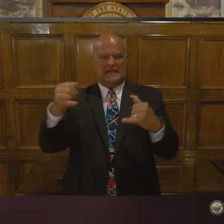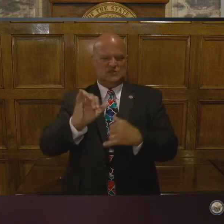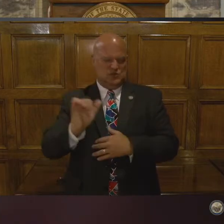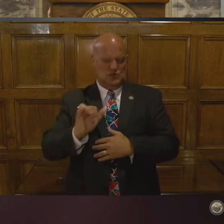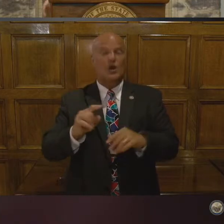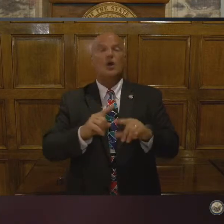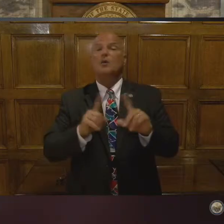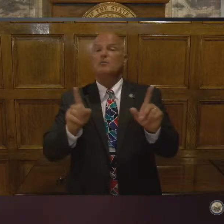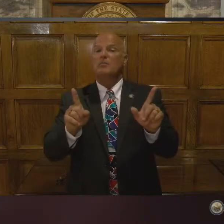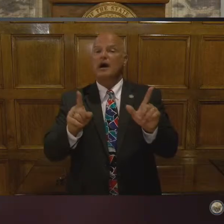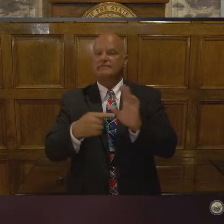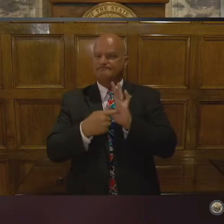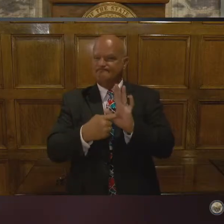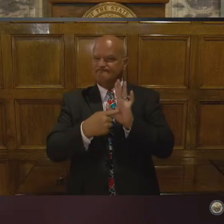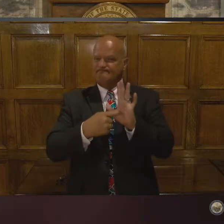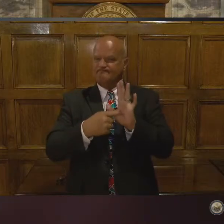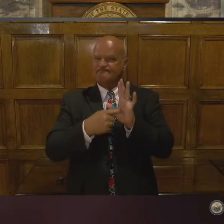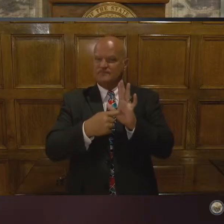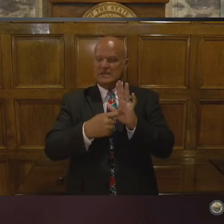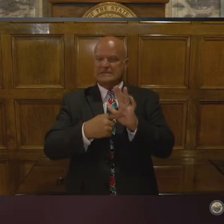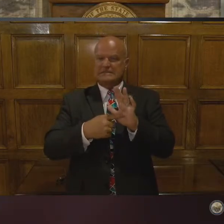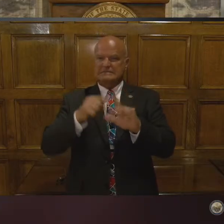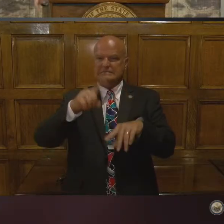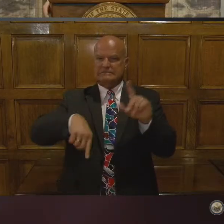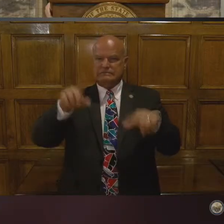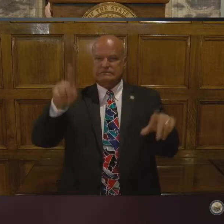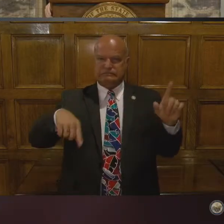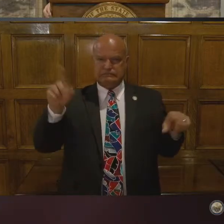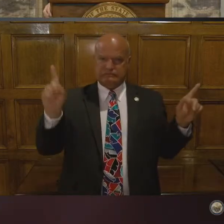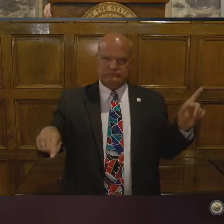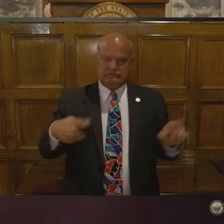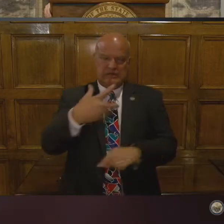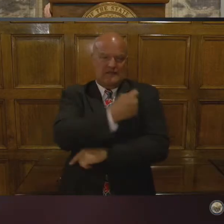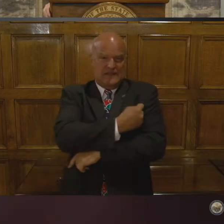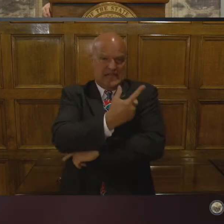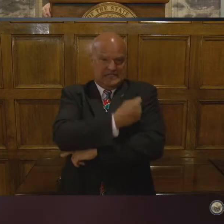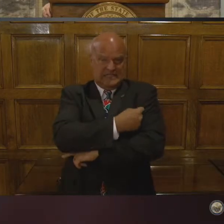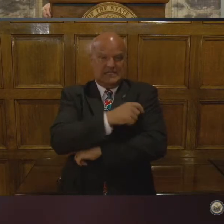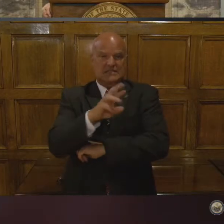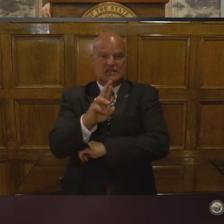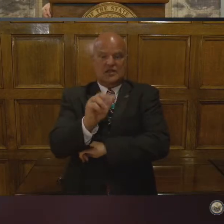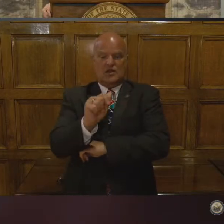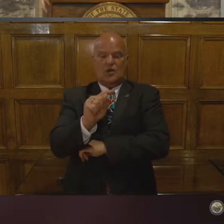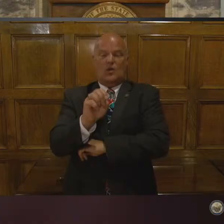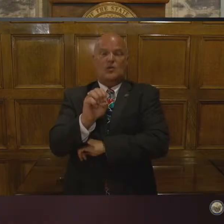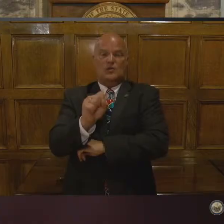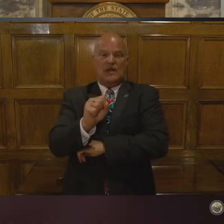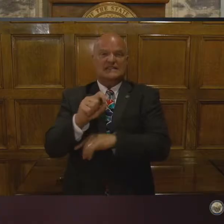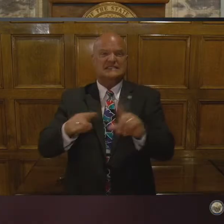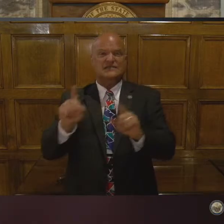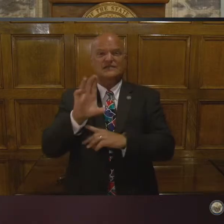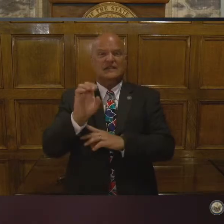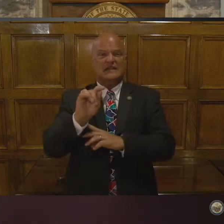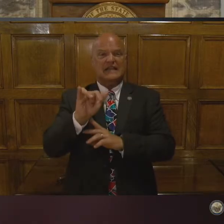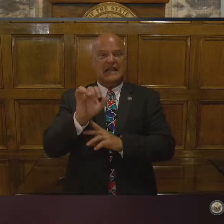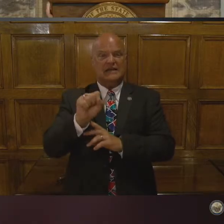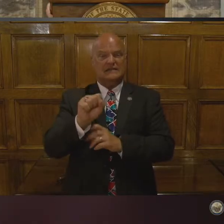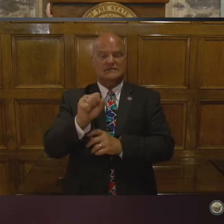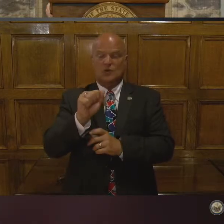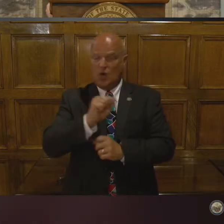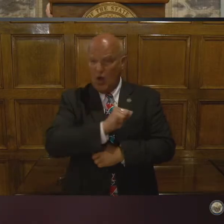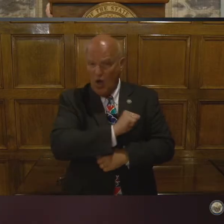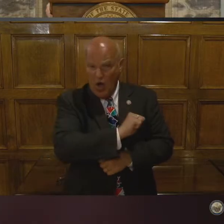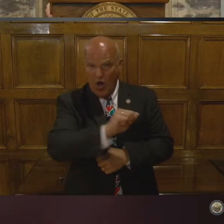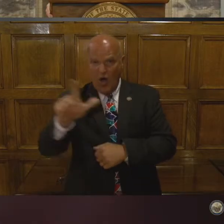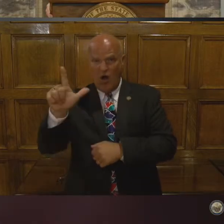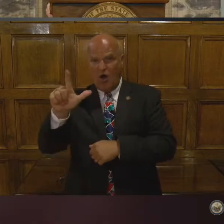it still illustrates the disparity of our vaccination rates in different counties and how we all have to work to